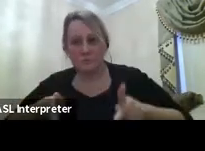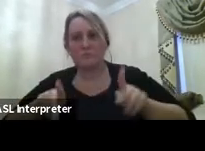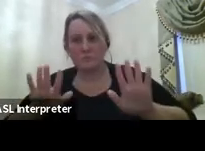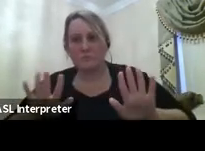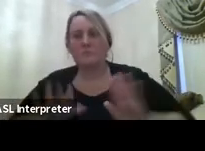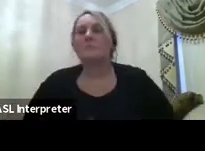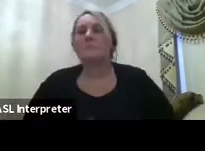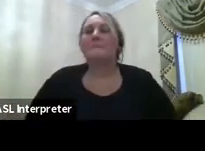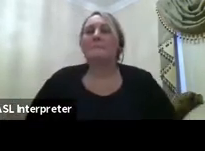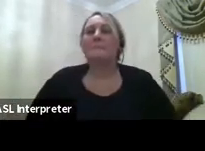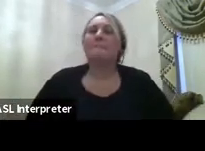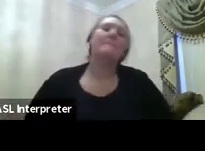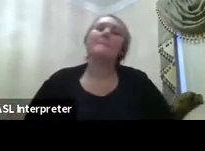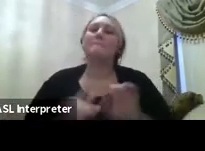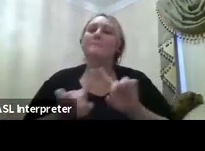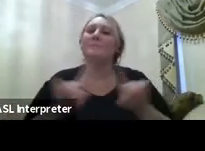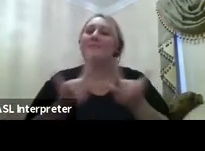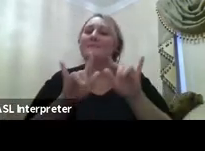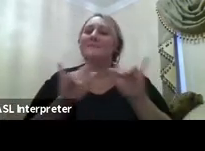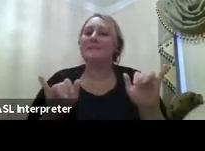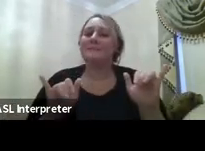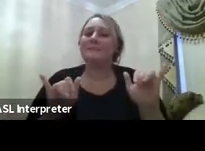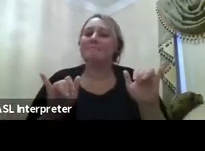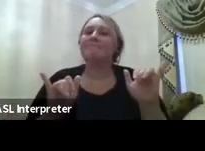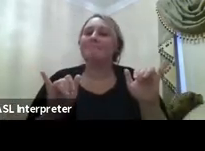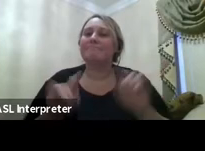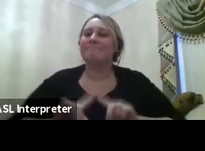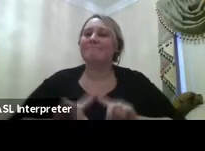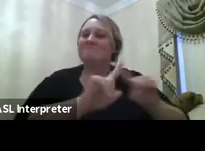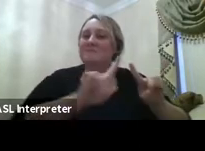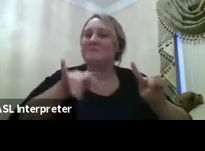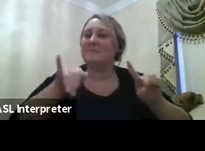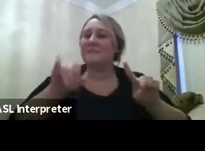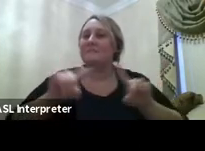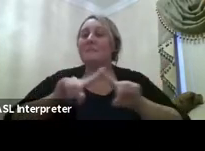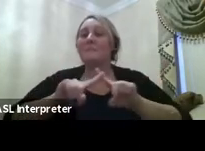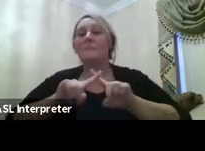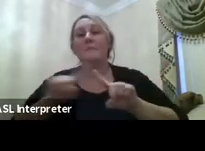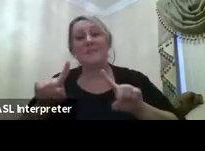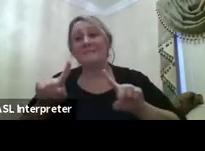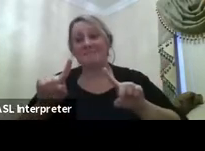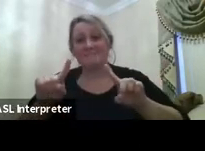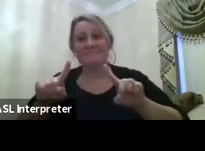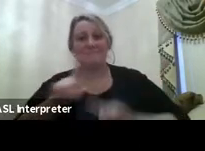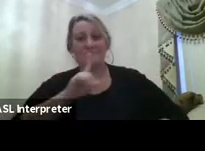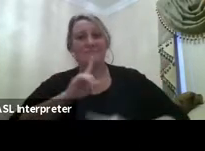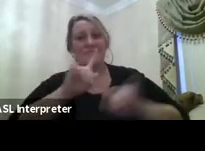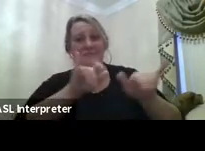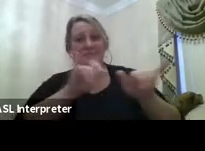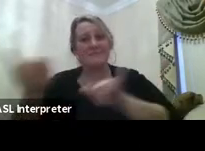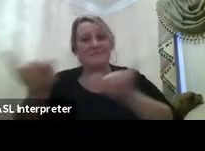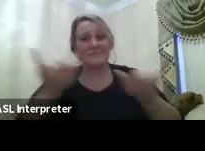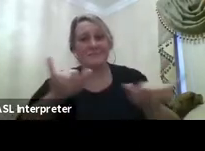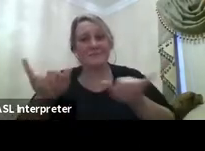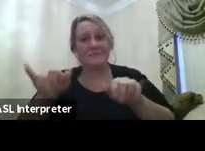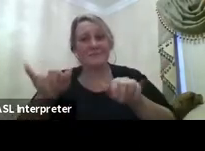there's that, but at the same time, there's a, there's actually a, a lack of singularity to it. So for me, um,